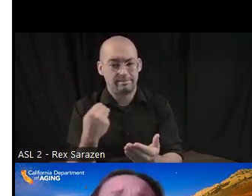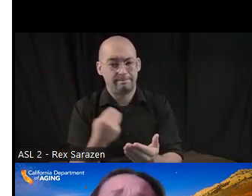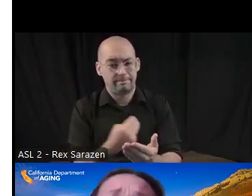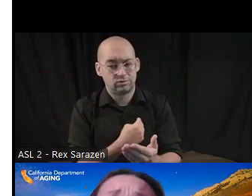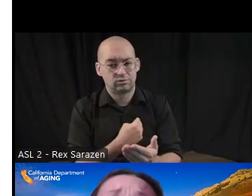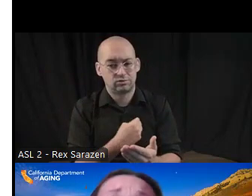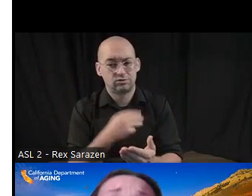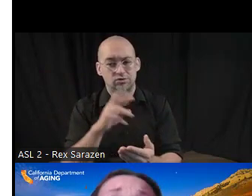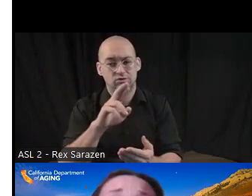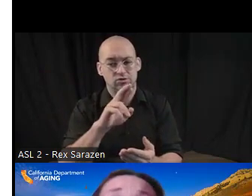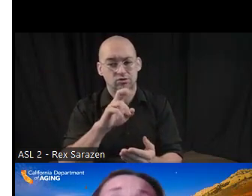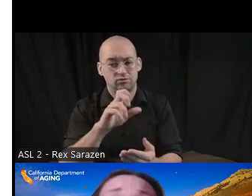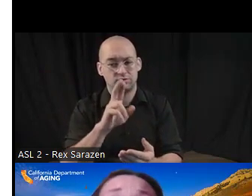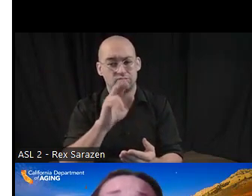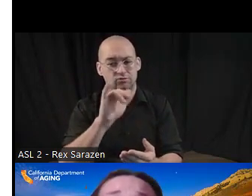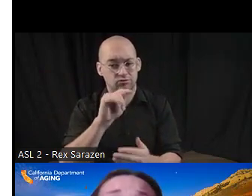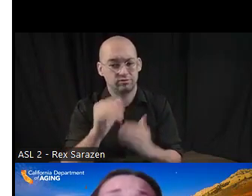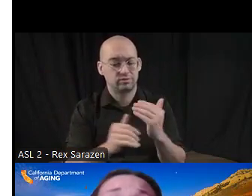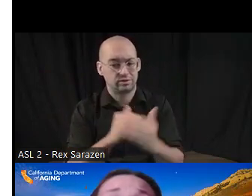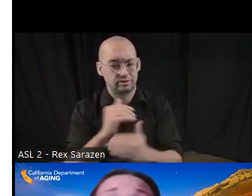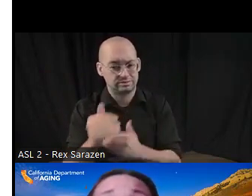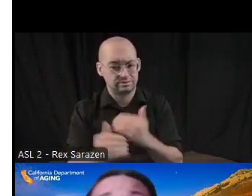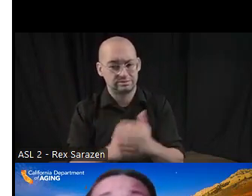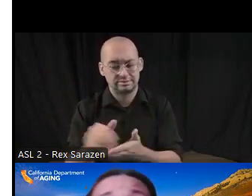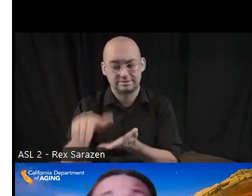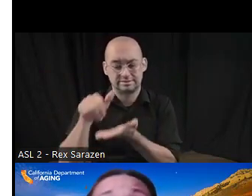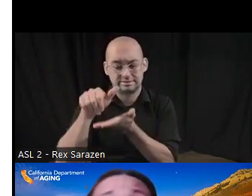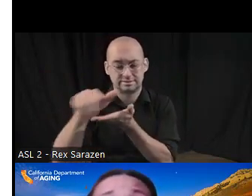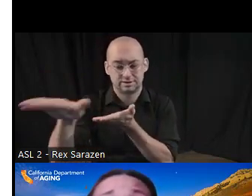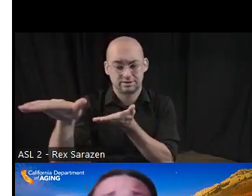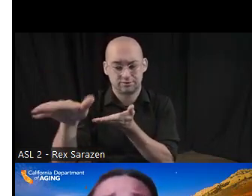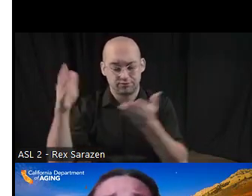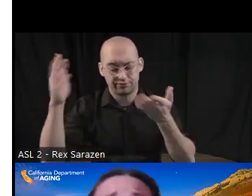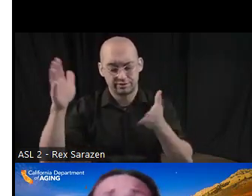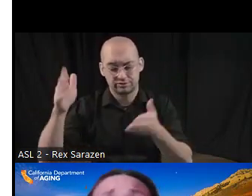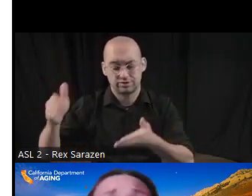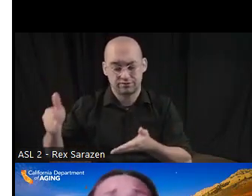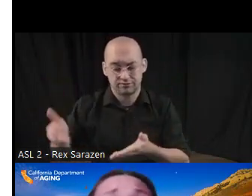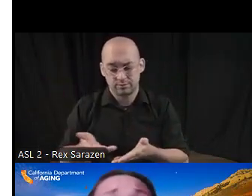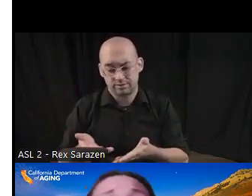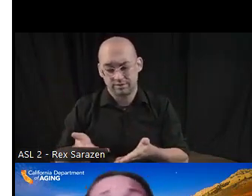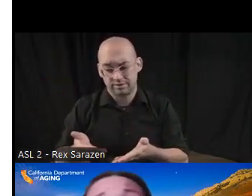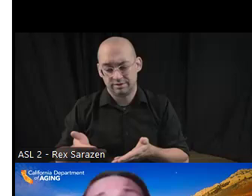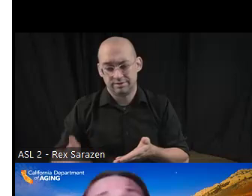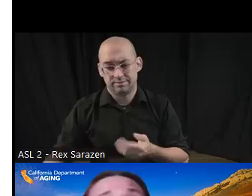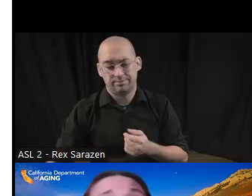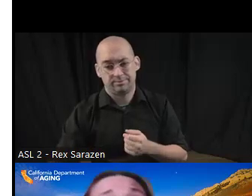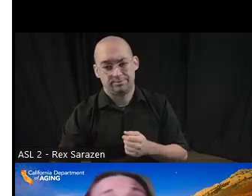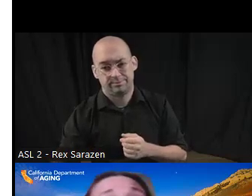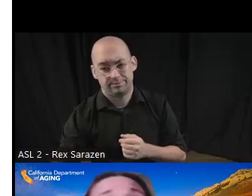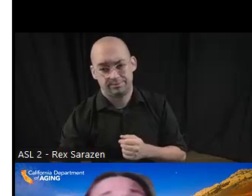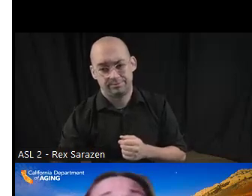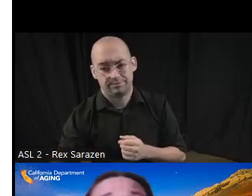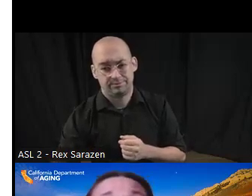recruitment process, we sent out invitations to a targeted recruitment matrix containing